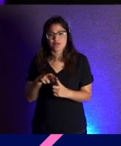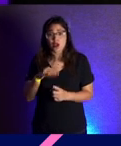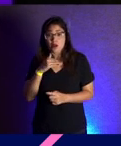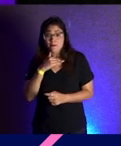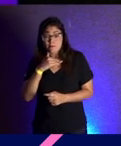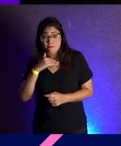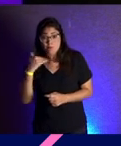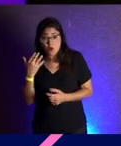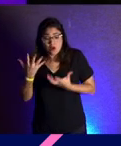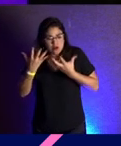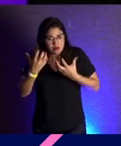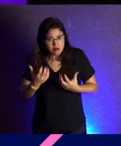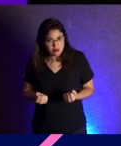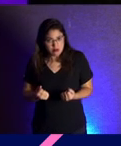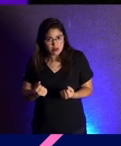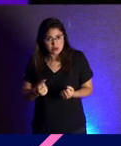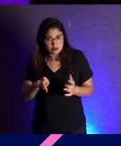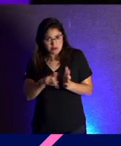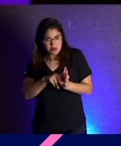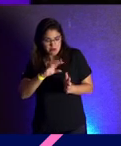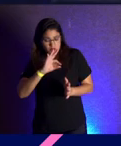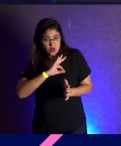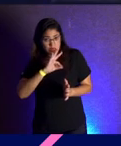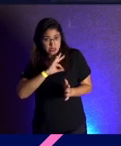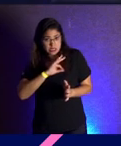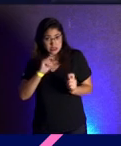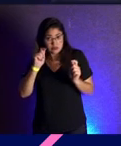police, the probability of knowing about it was quite high.